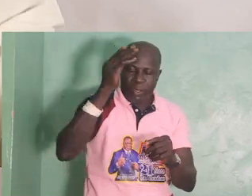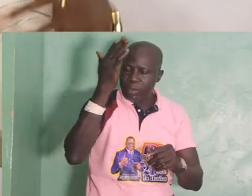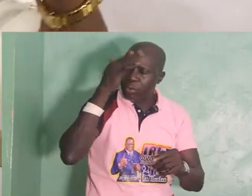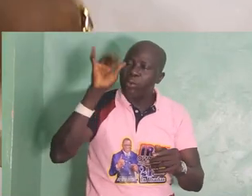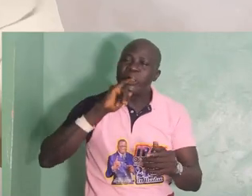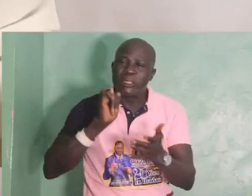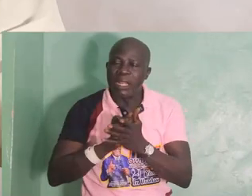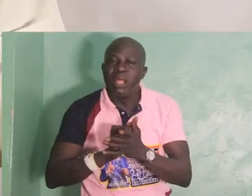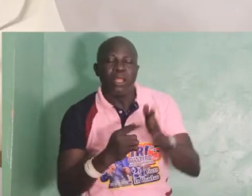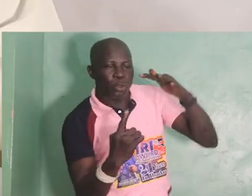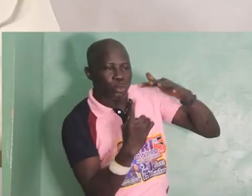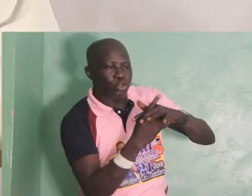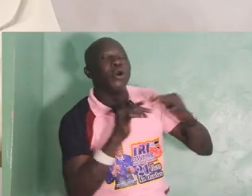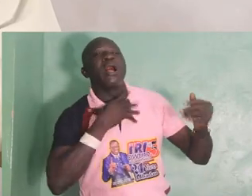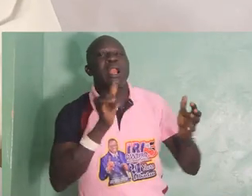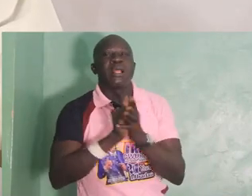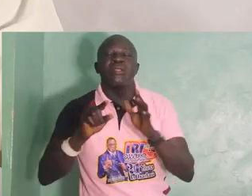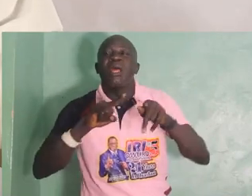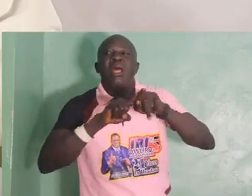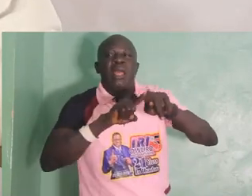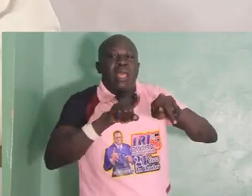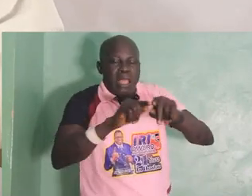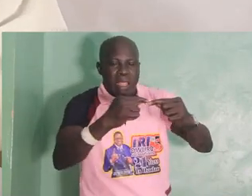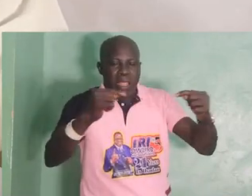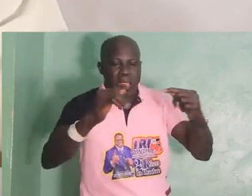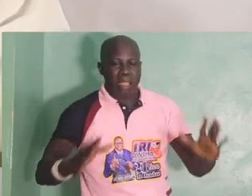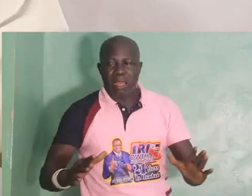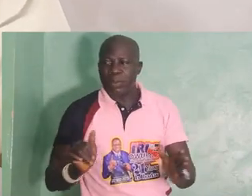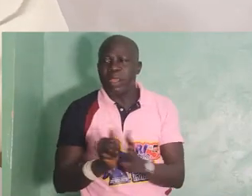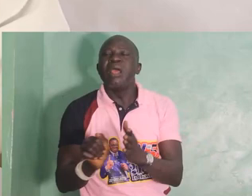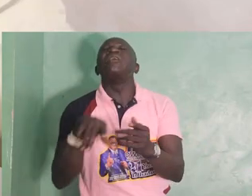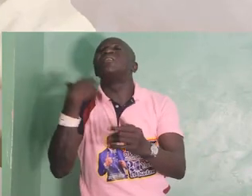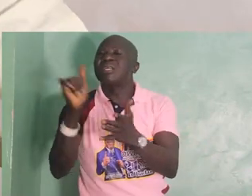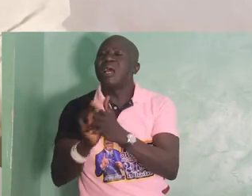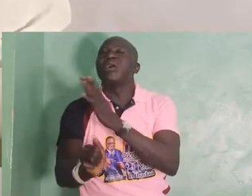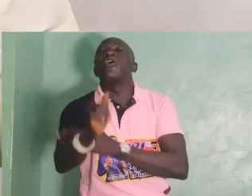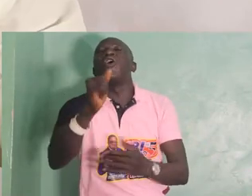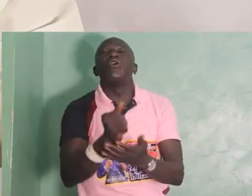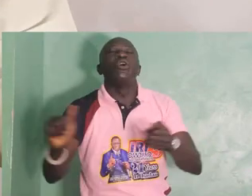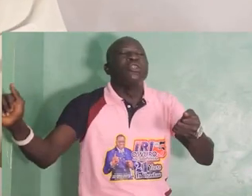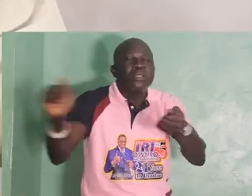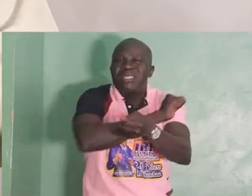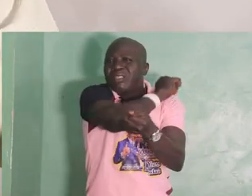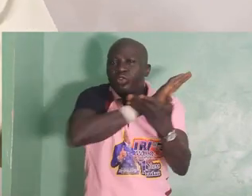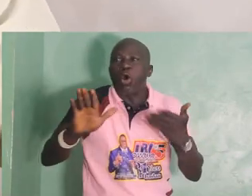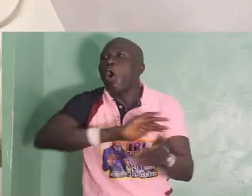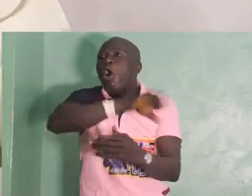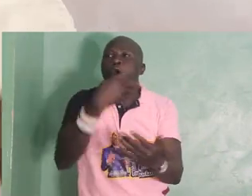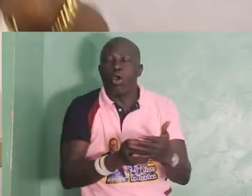knows that, he has appeared to him as an enemy. He said God should destroy all the plans